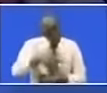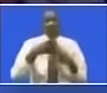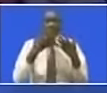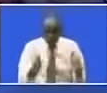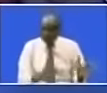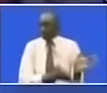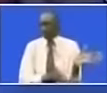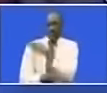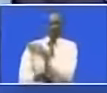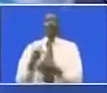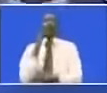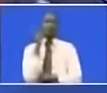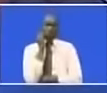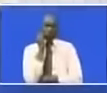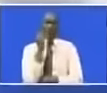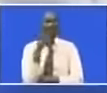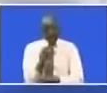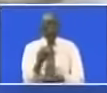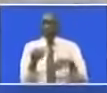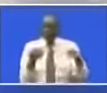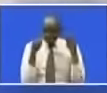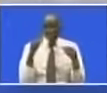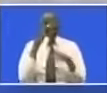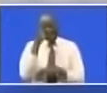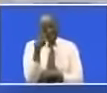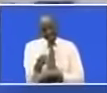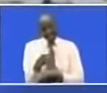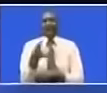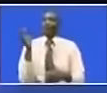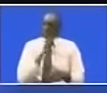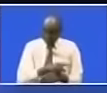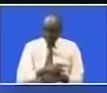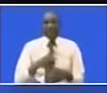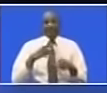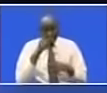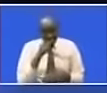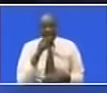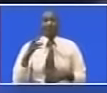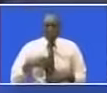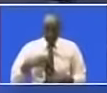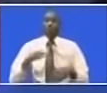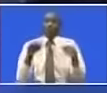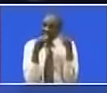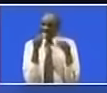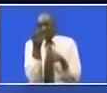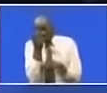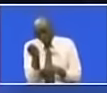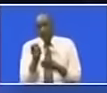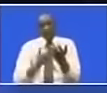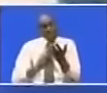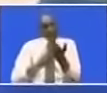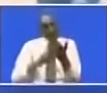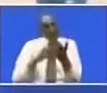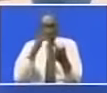and went back home. The much-awaited day, Sunday, comes to an end, but Tanzanians have to wait for a little bit longer for